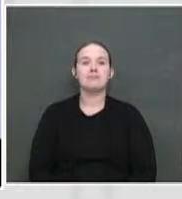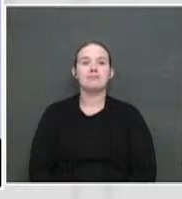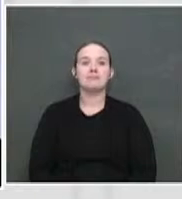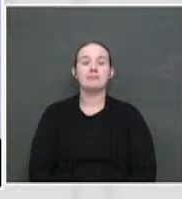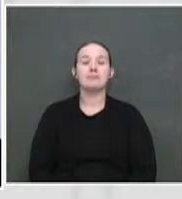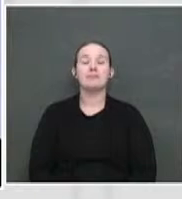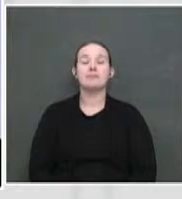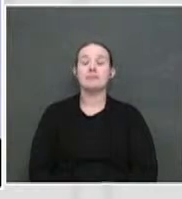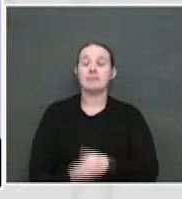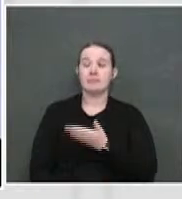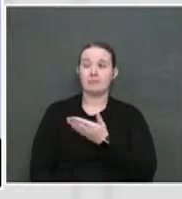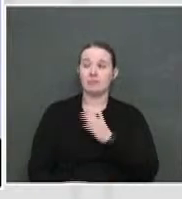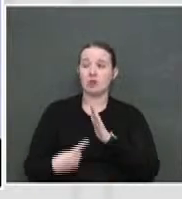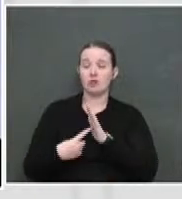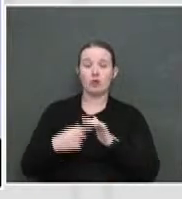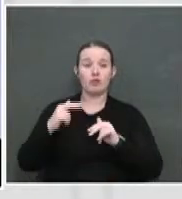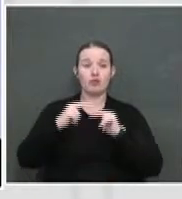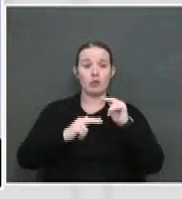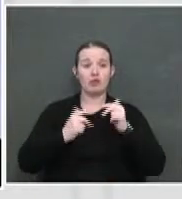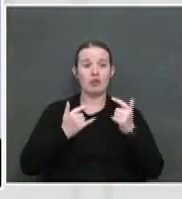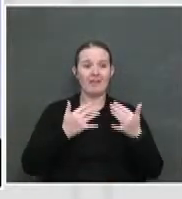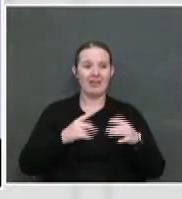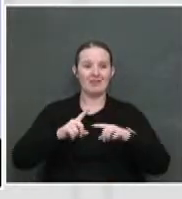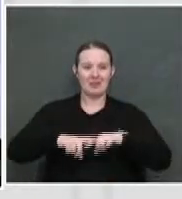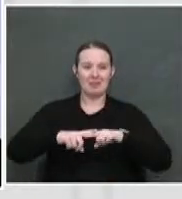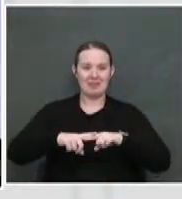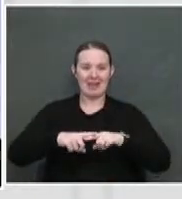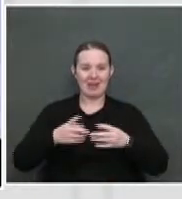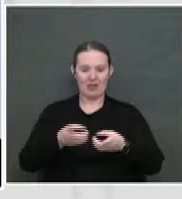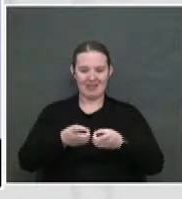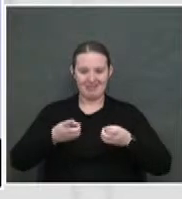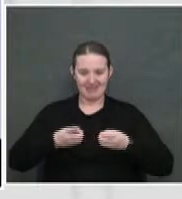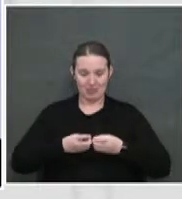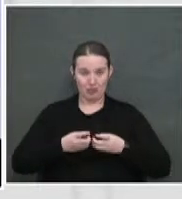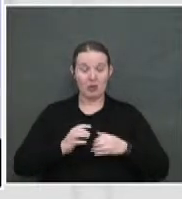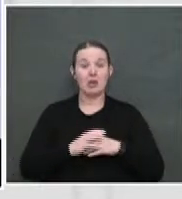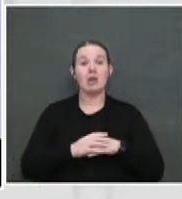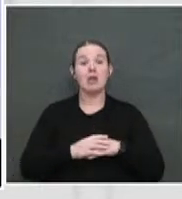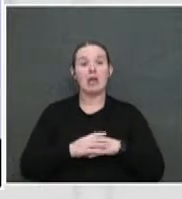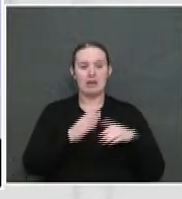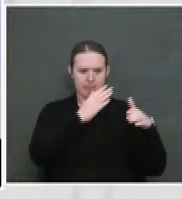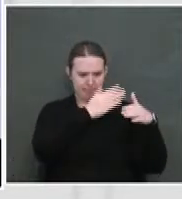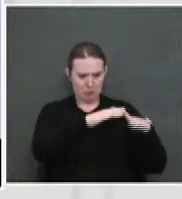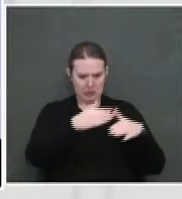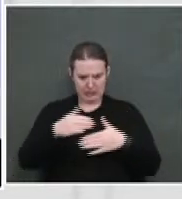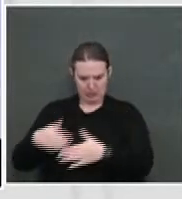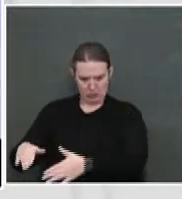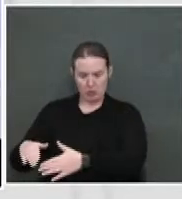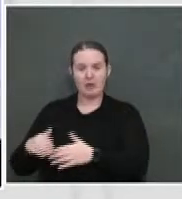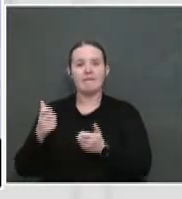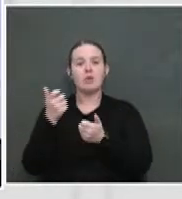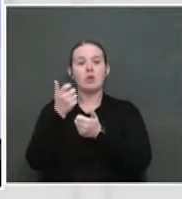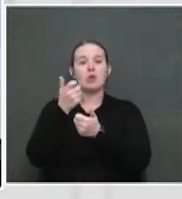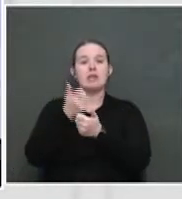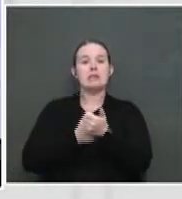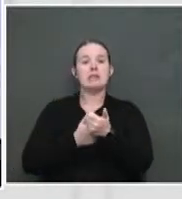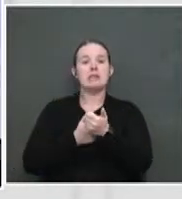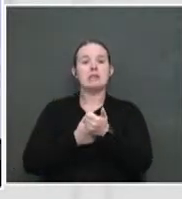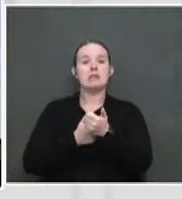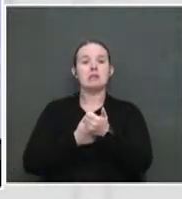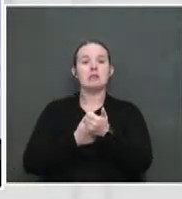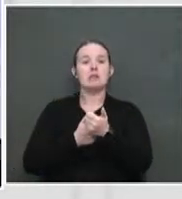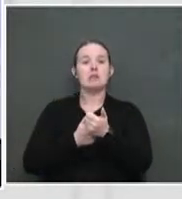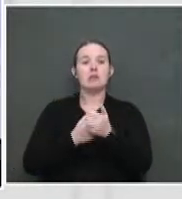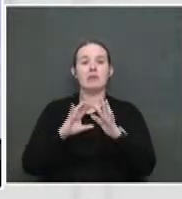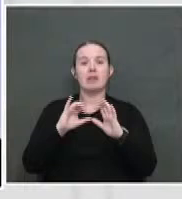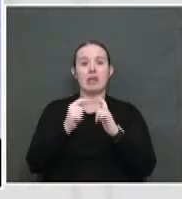This slide illustrates structure fires by council district and provides a breakdown for each of